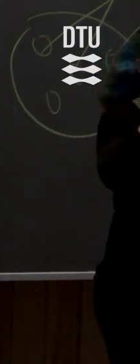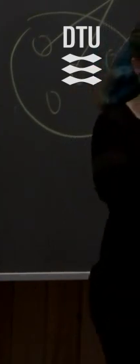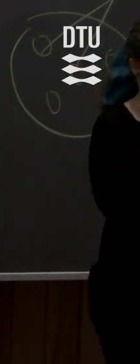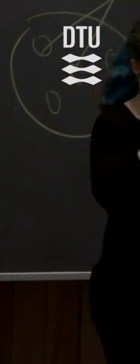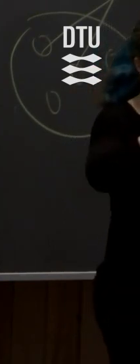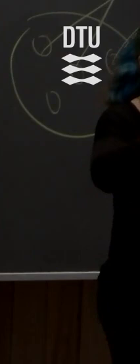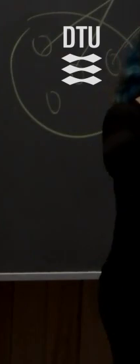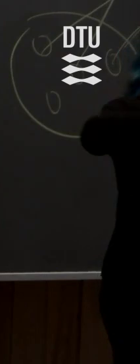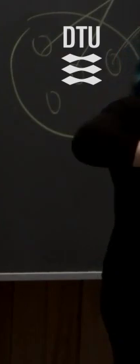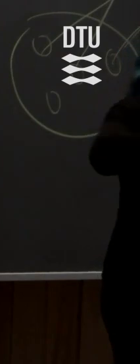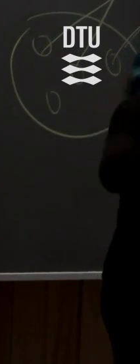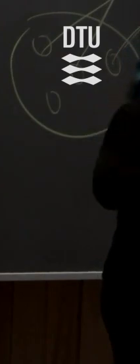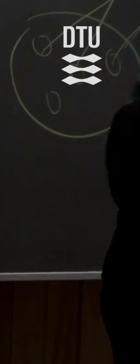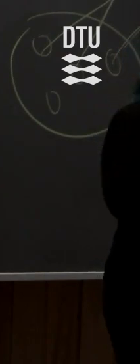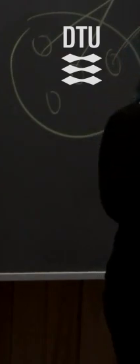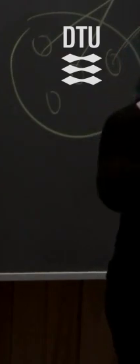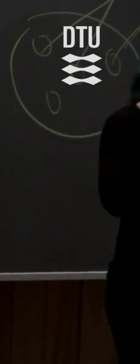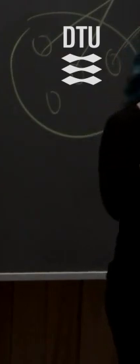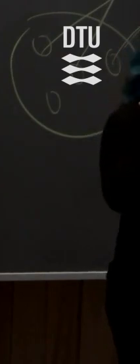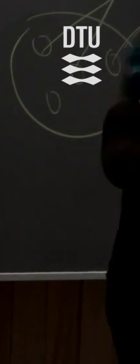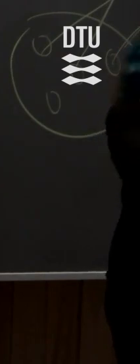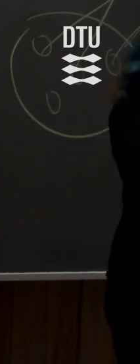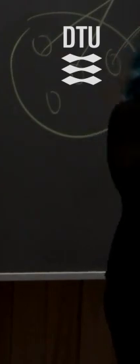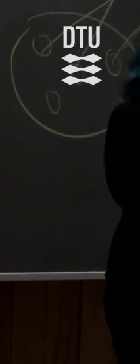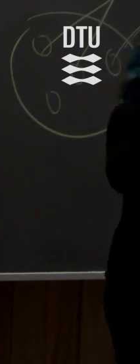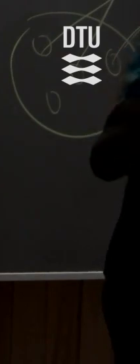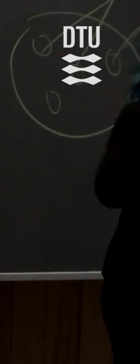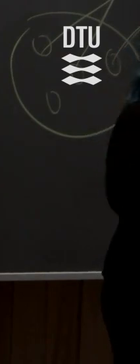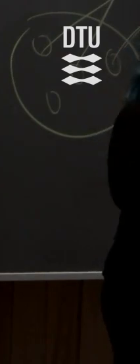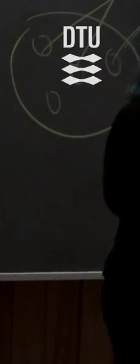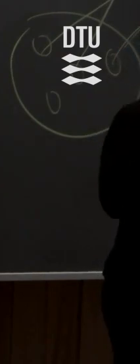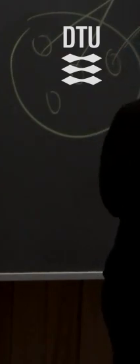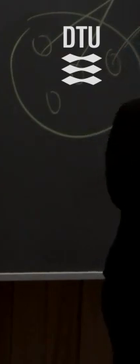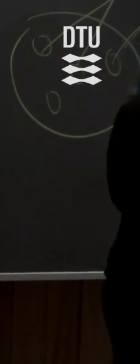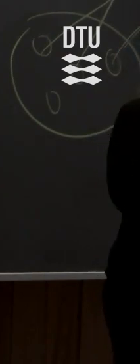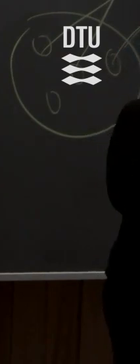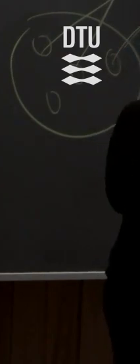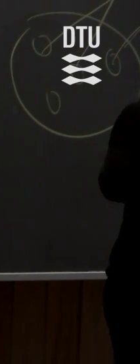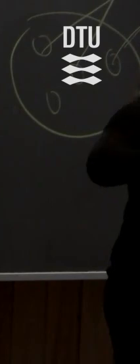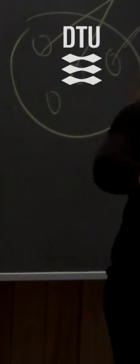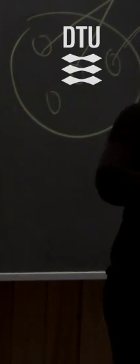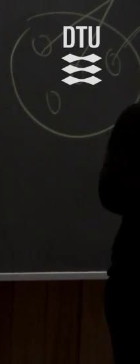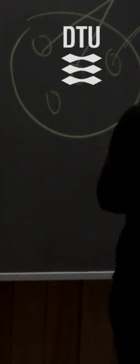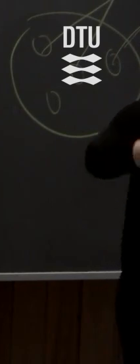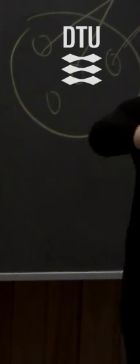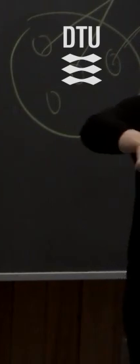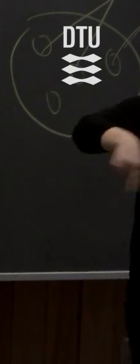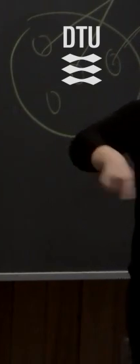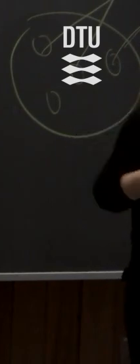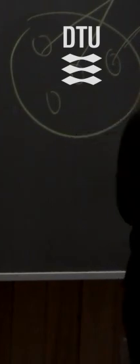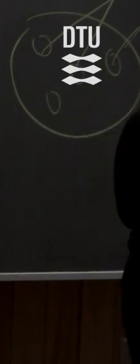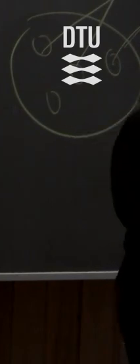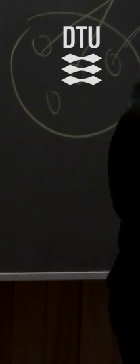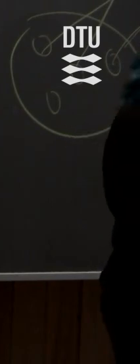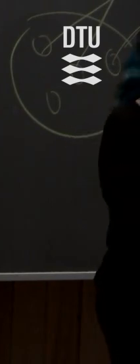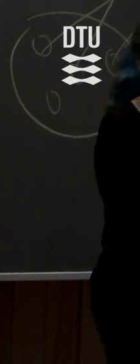to managers that they are people. And they are people managers. They are not taskmasters. So of course there's a hierarchy, and of course there are structures. And I